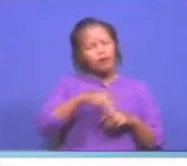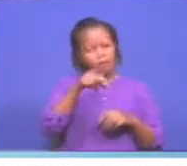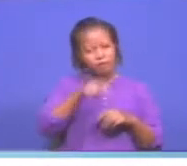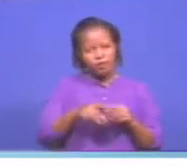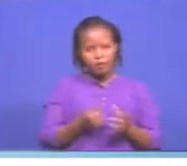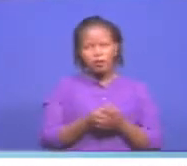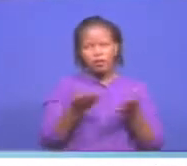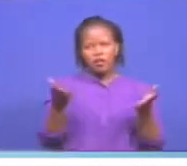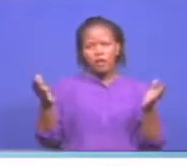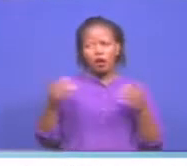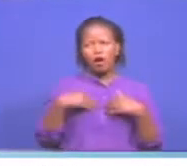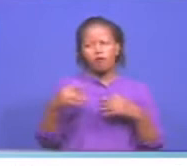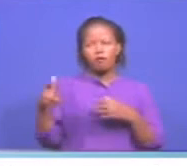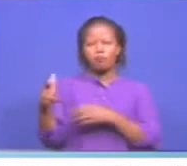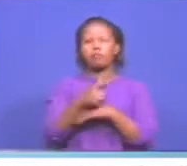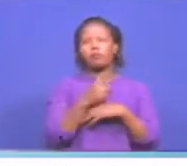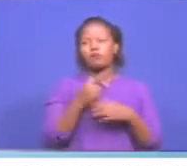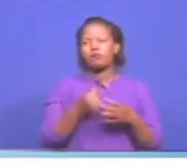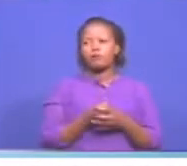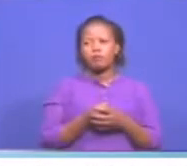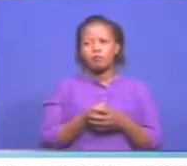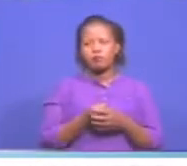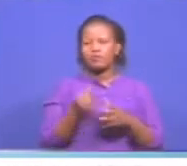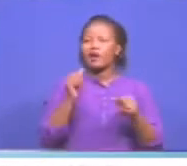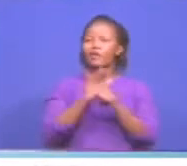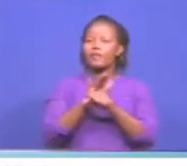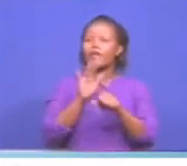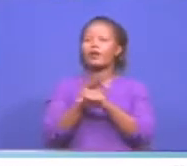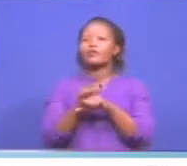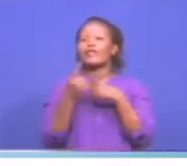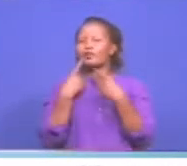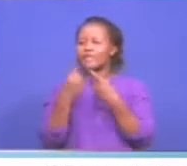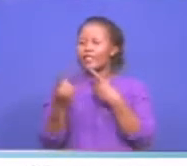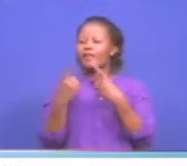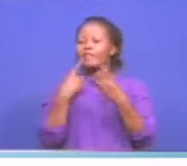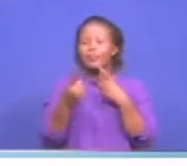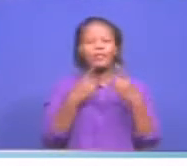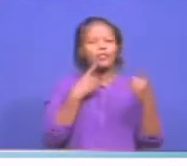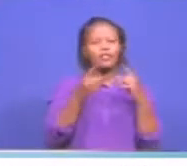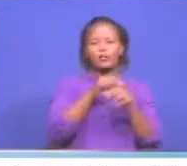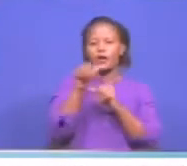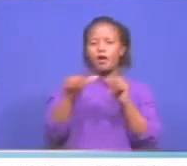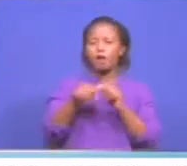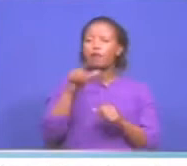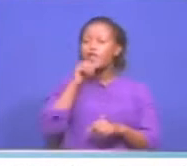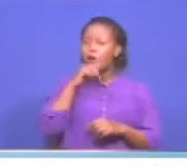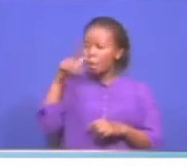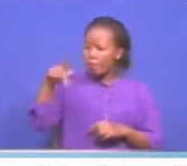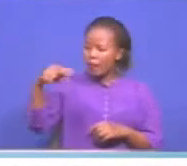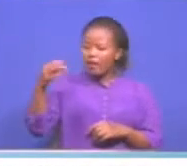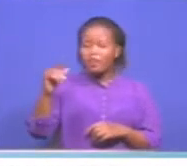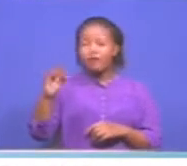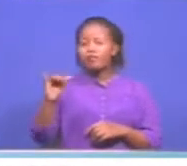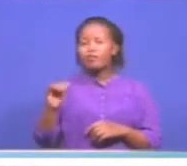Kenya Broadcasting Corporation, is speaking right now. A lot has been said and continues to be said about PO. It is difficult really to say